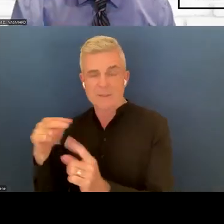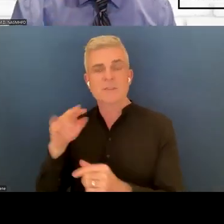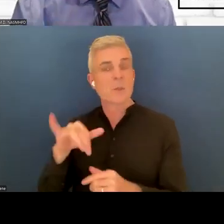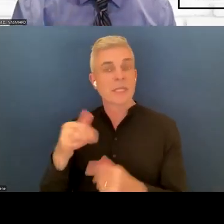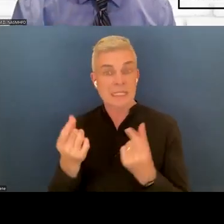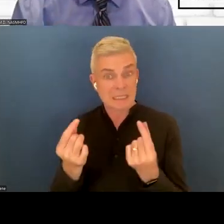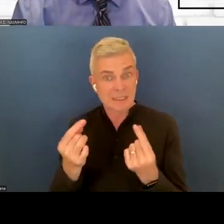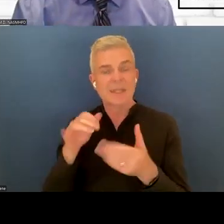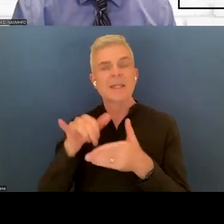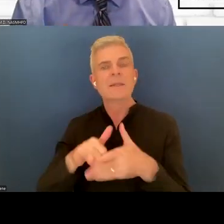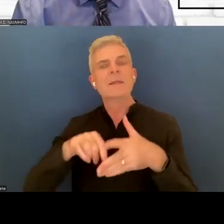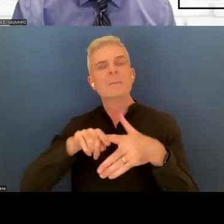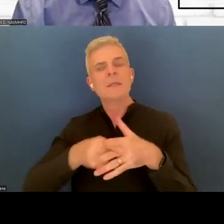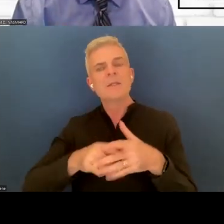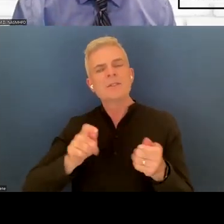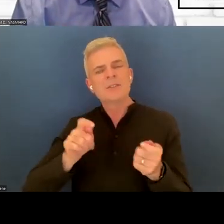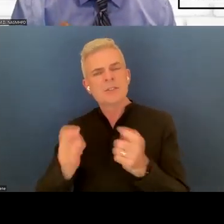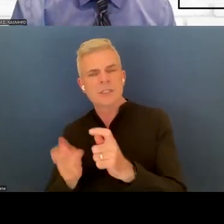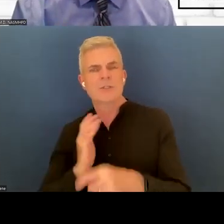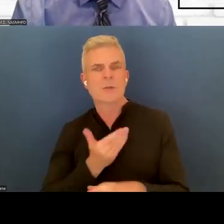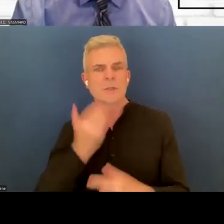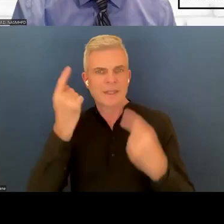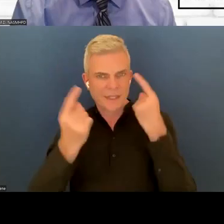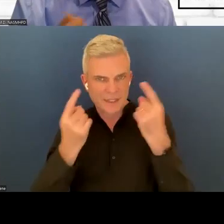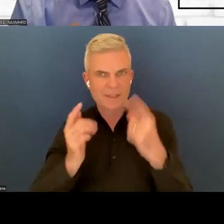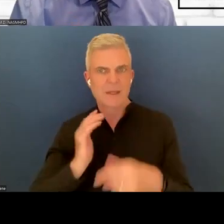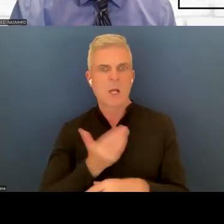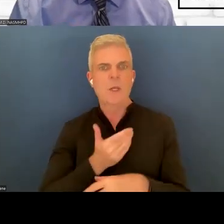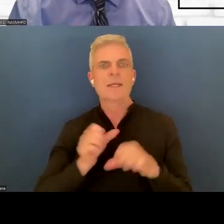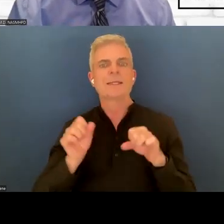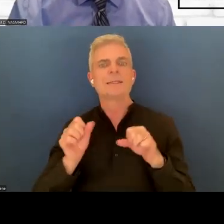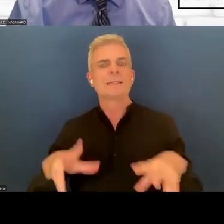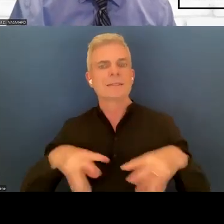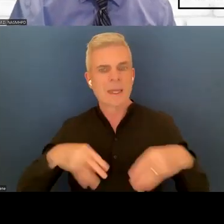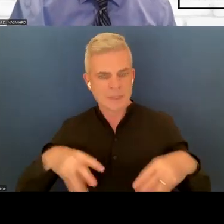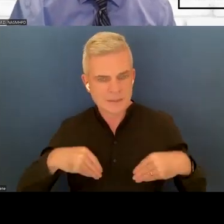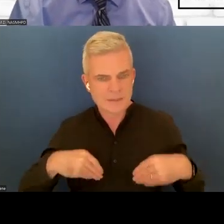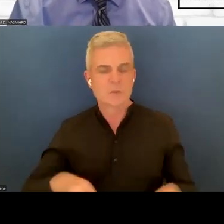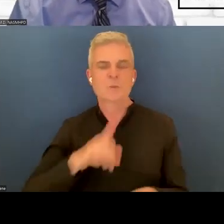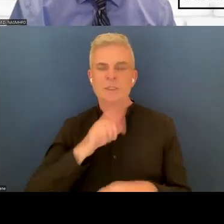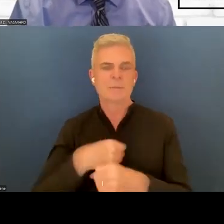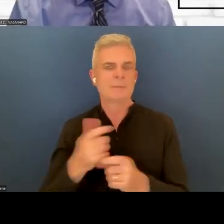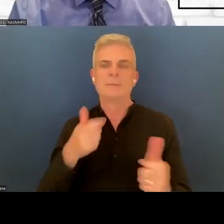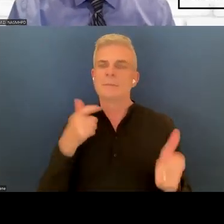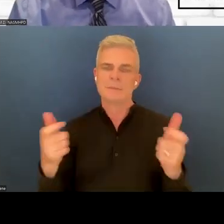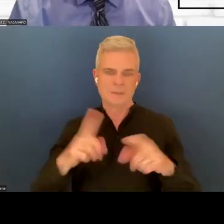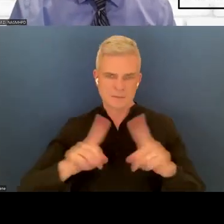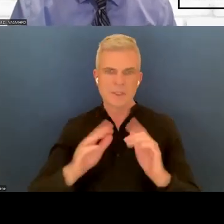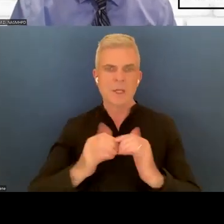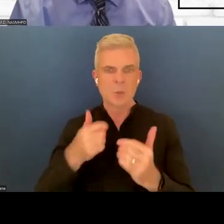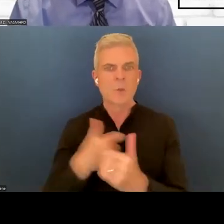was began to adjust our thinking and our acceptance and really made a huge difference in how